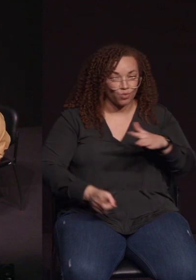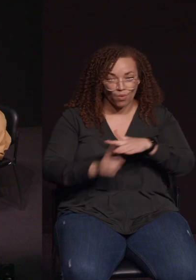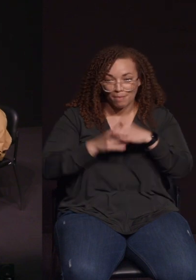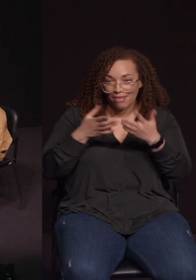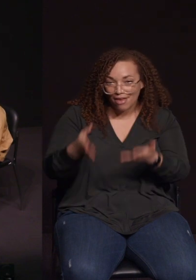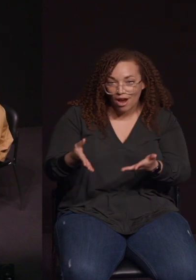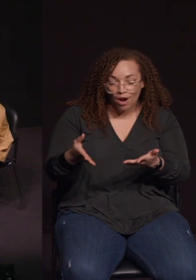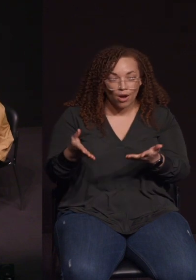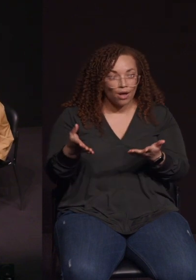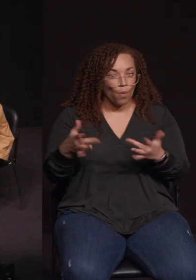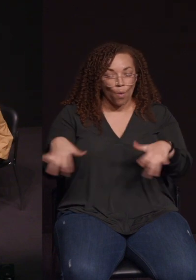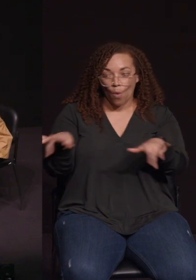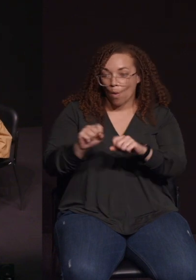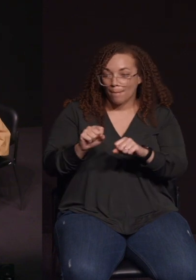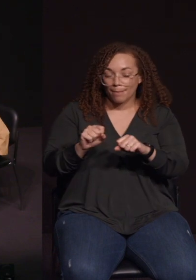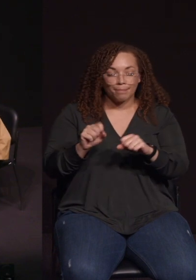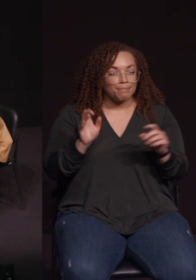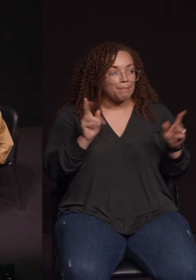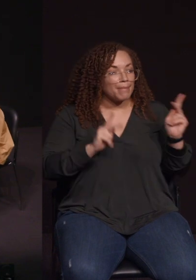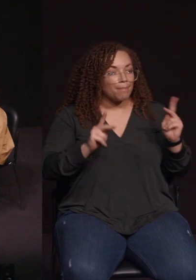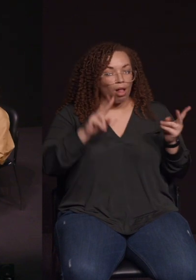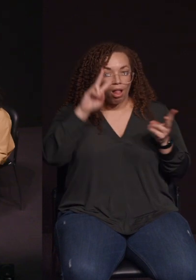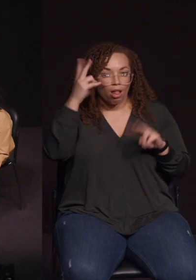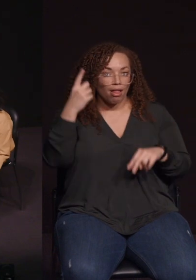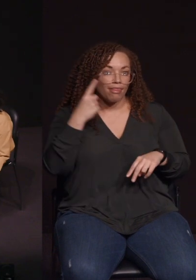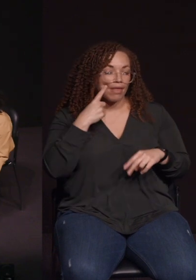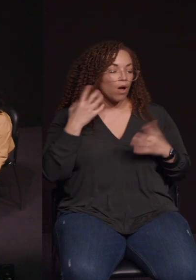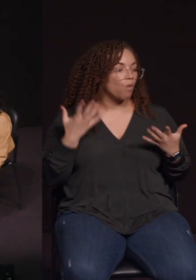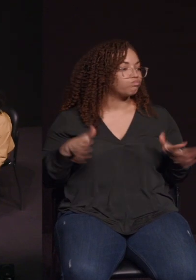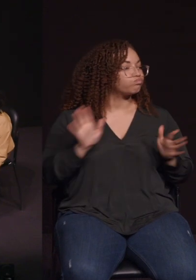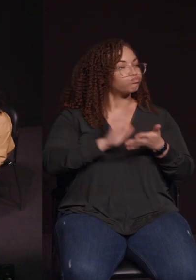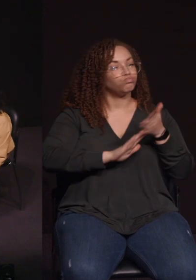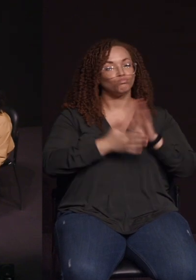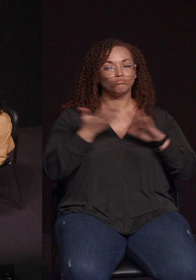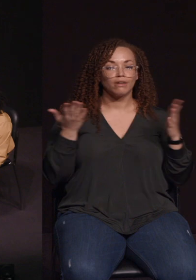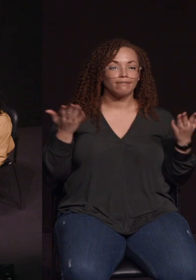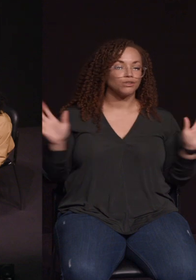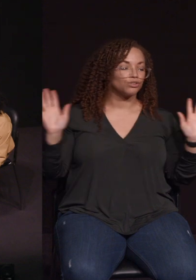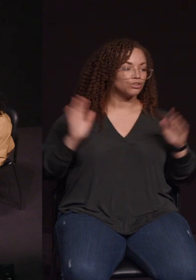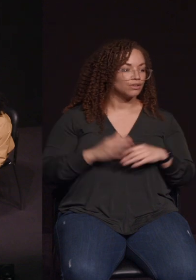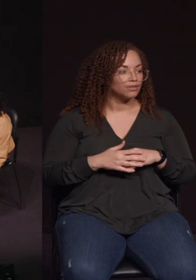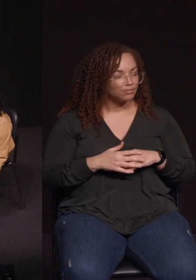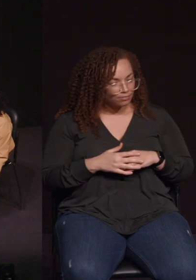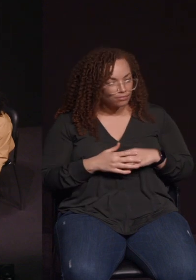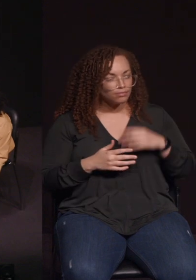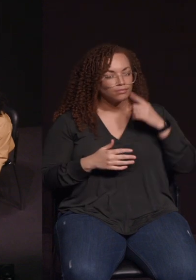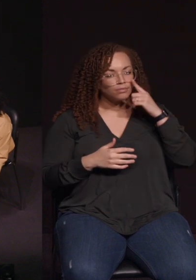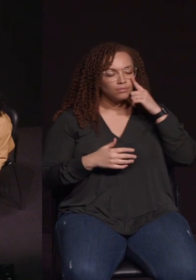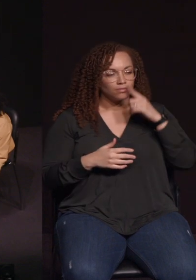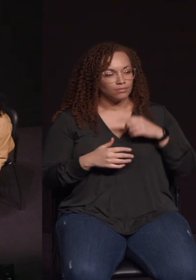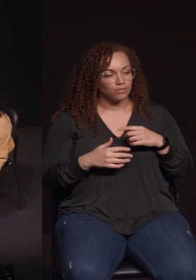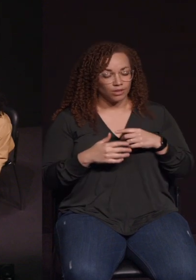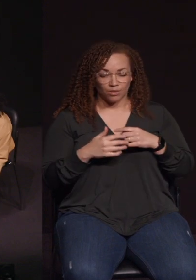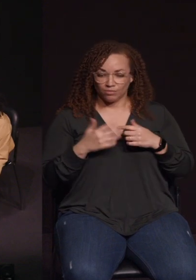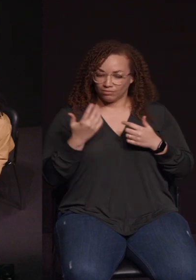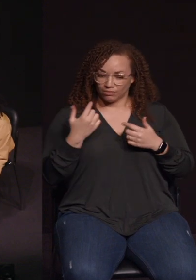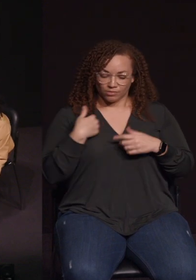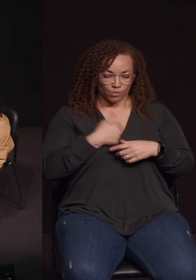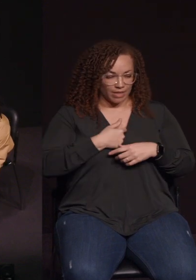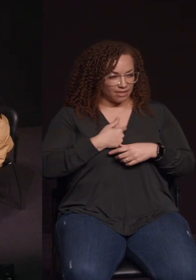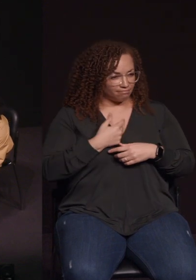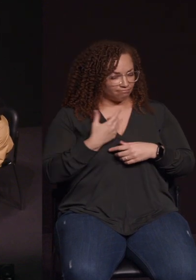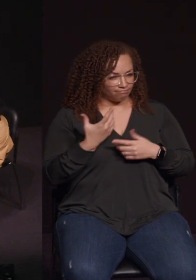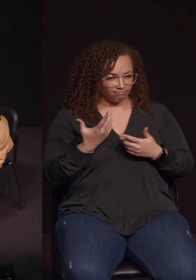over. So every year, as long as we have the ability and breath in our body, we gonna